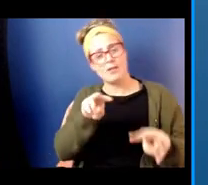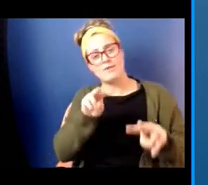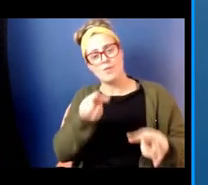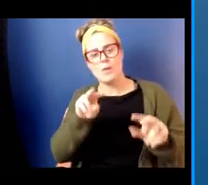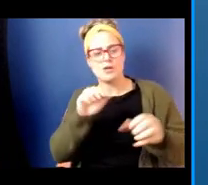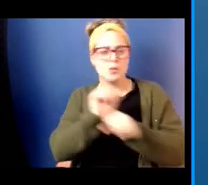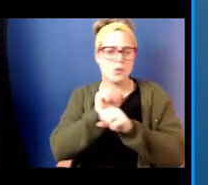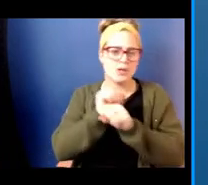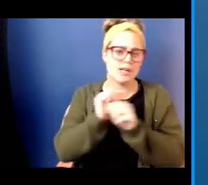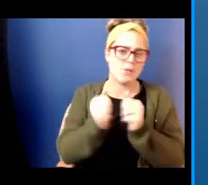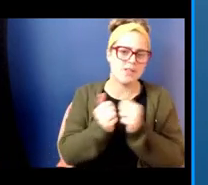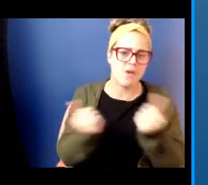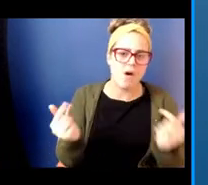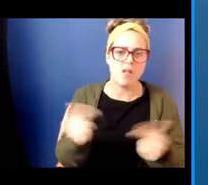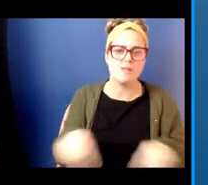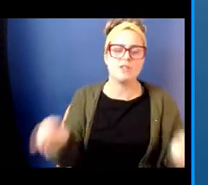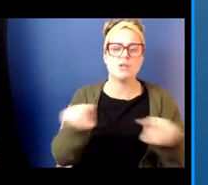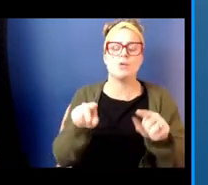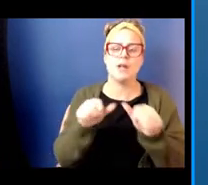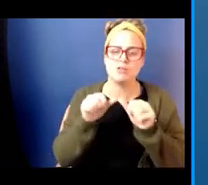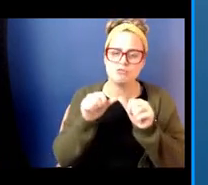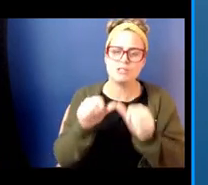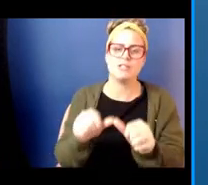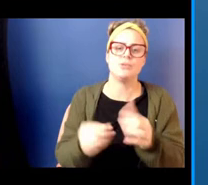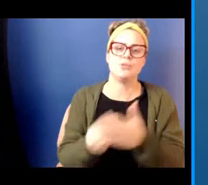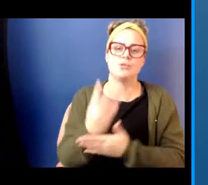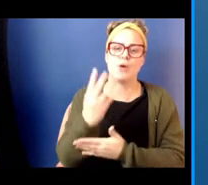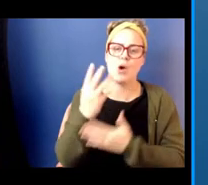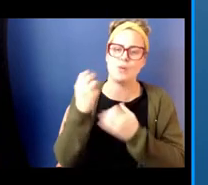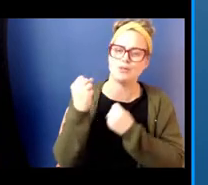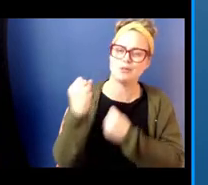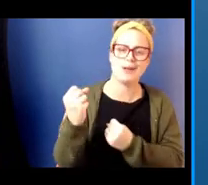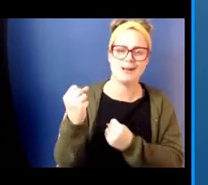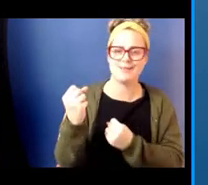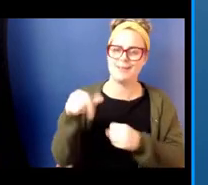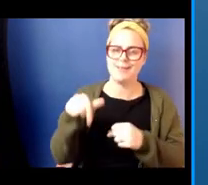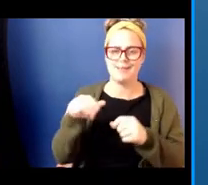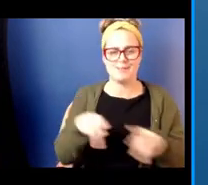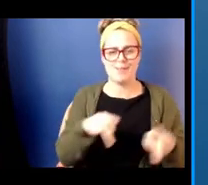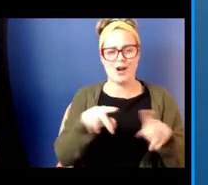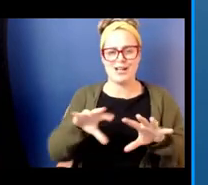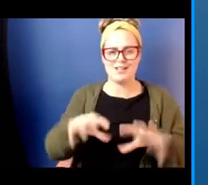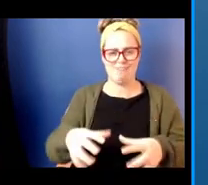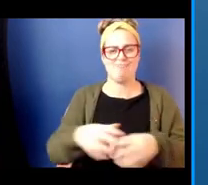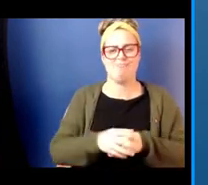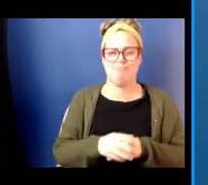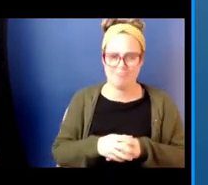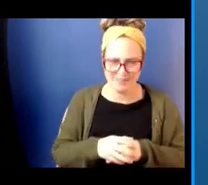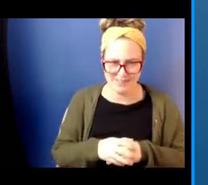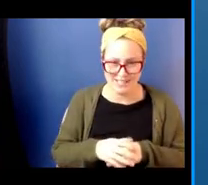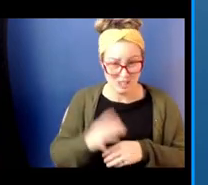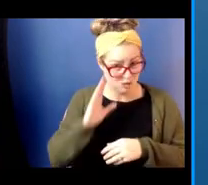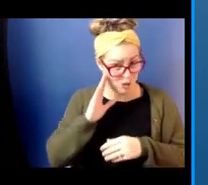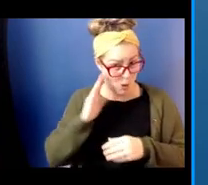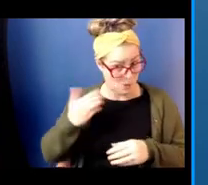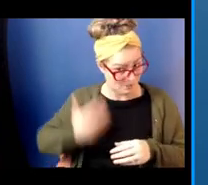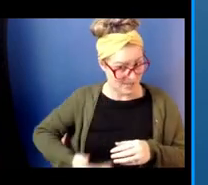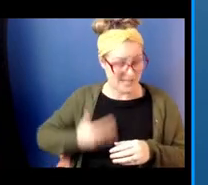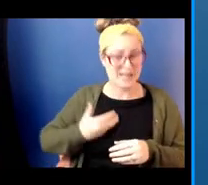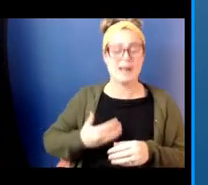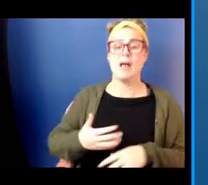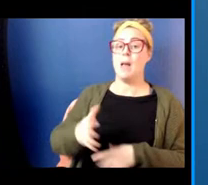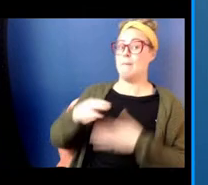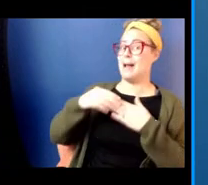continuing to grow and strengthen our party as you all know me and many of you have known me for many years my God in light is